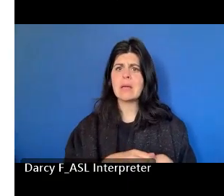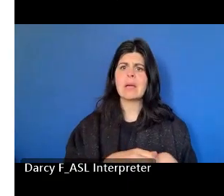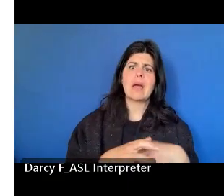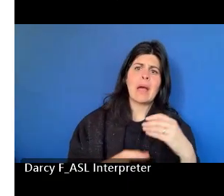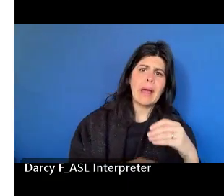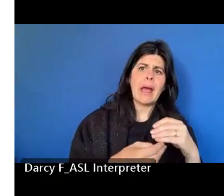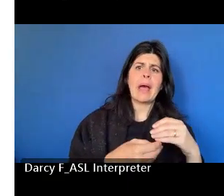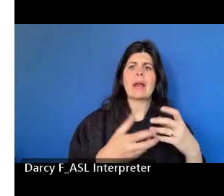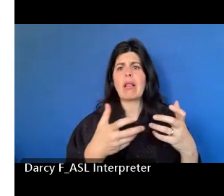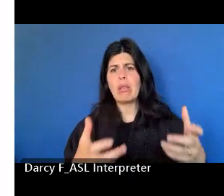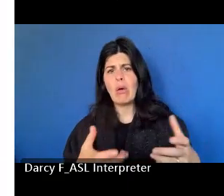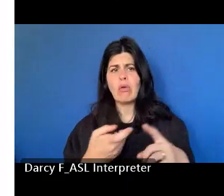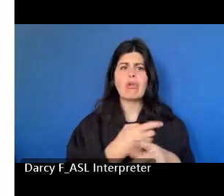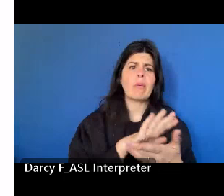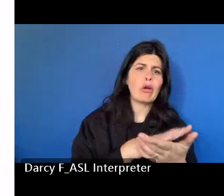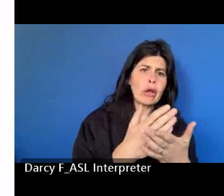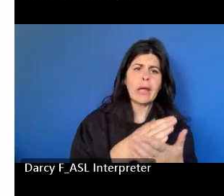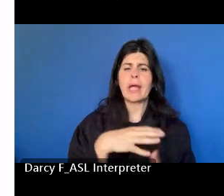cooking, and water heating across